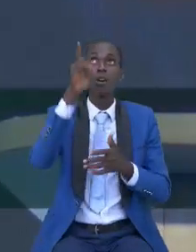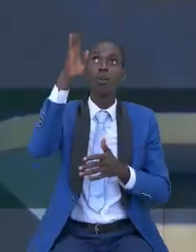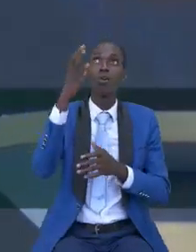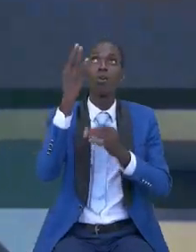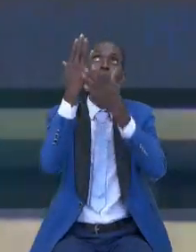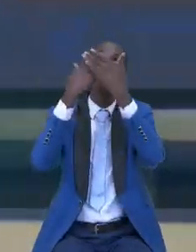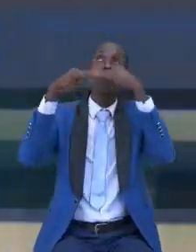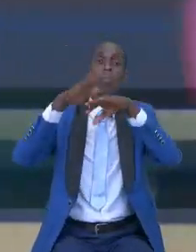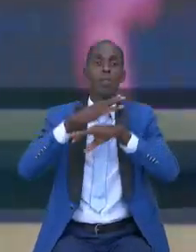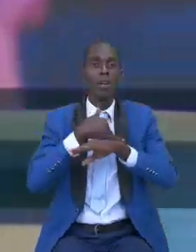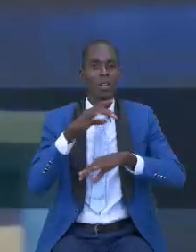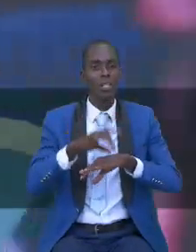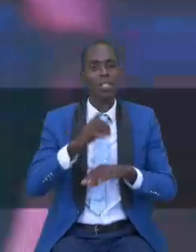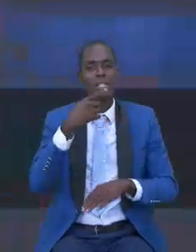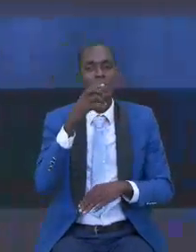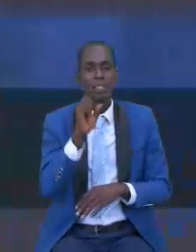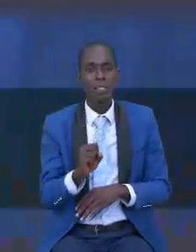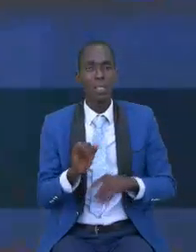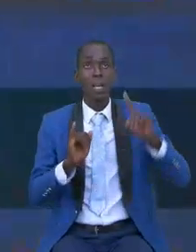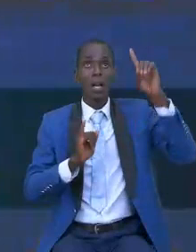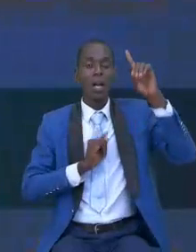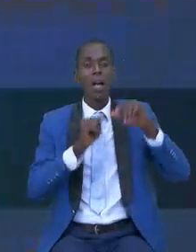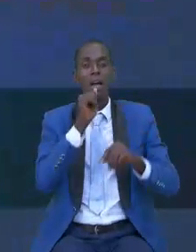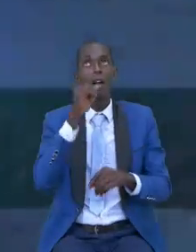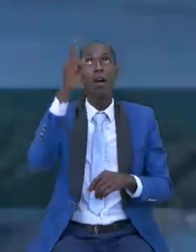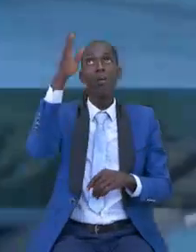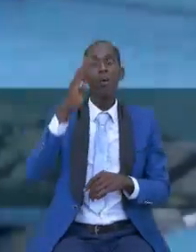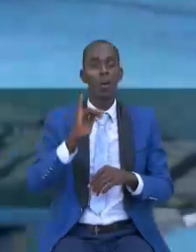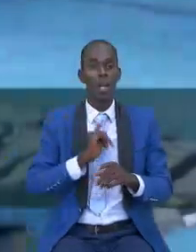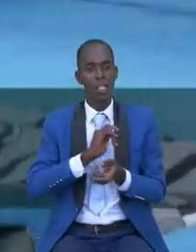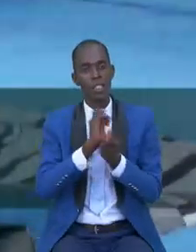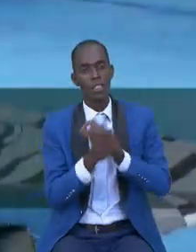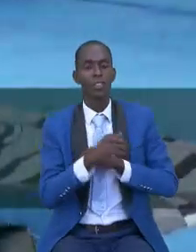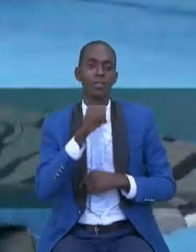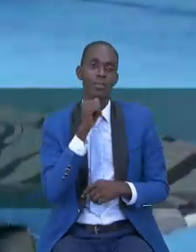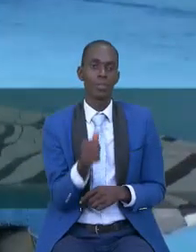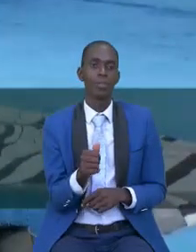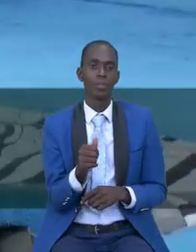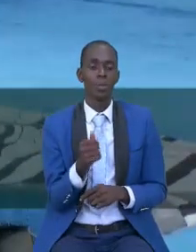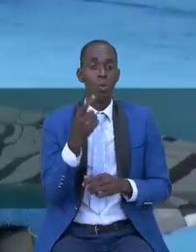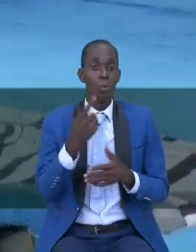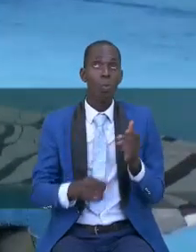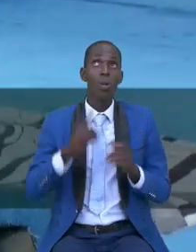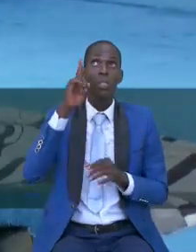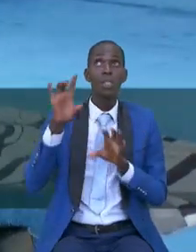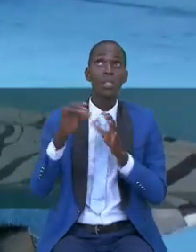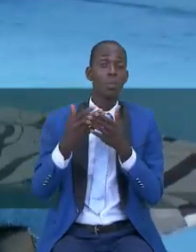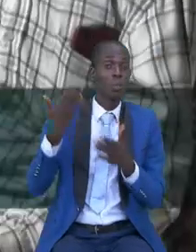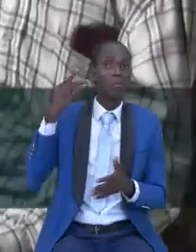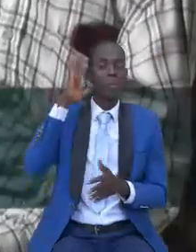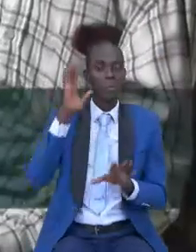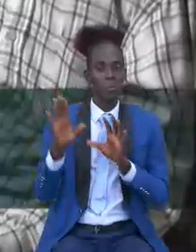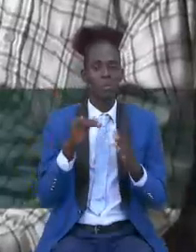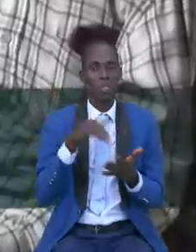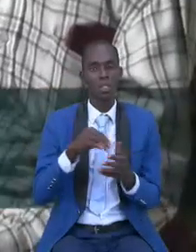and earth, he says, I am God, I change not. What he did before, he will do in your